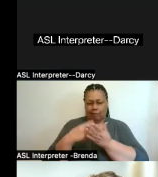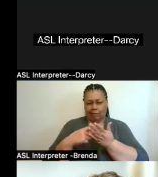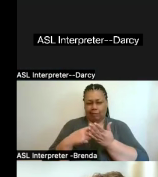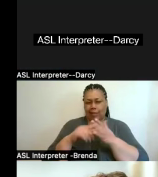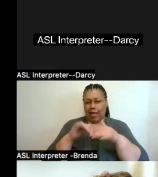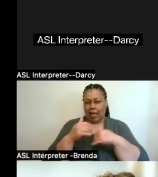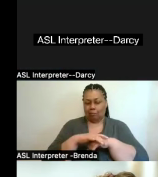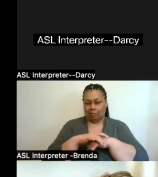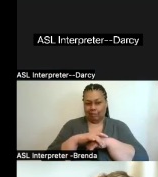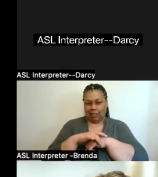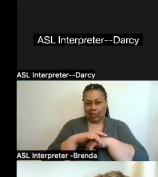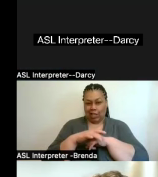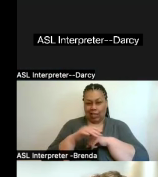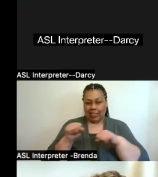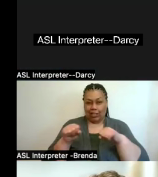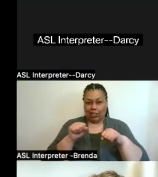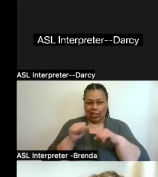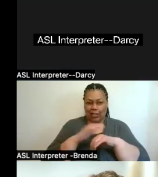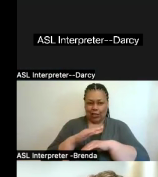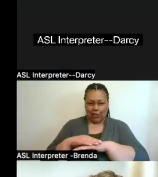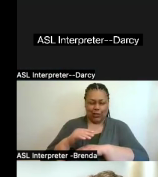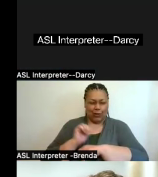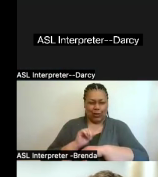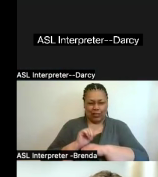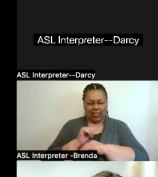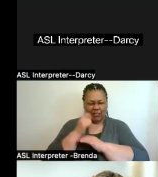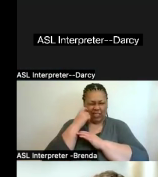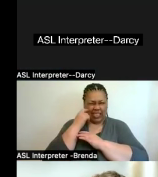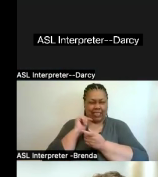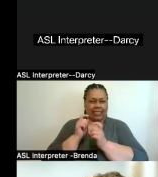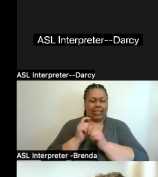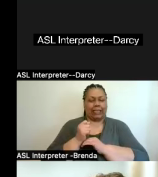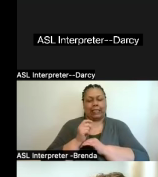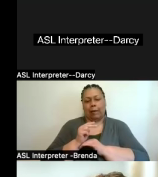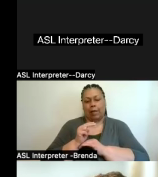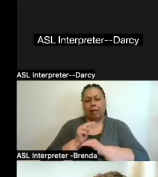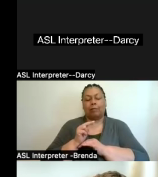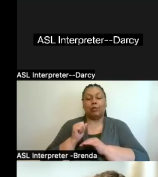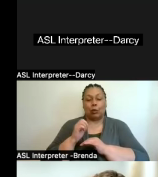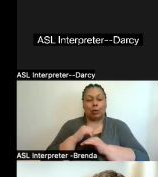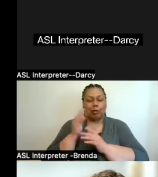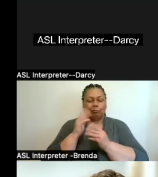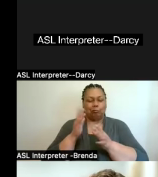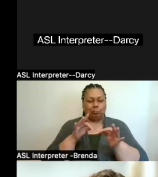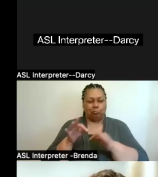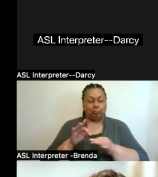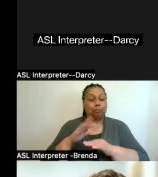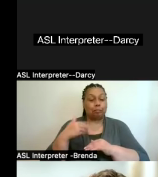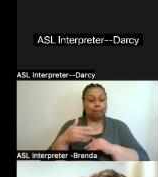Shake Alert works, especially because there's been a couple of recent changes. So next slide, please.